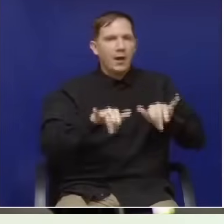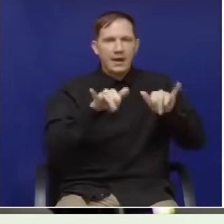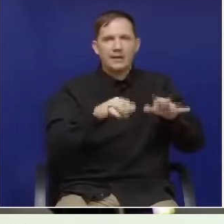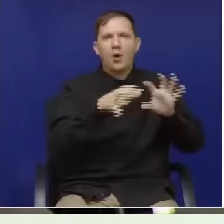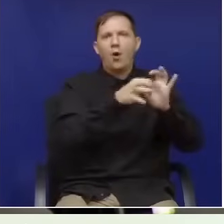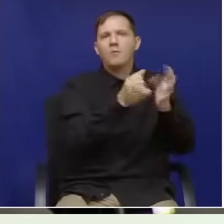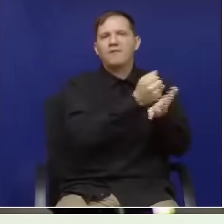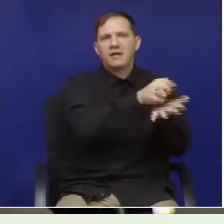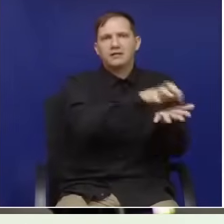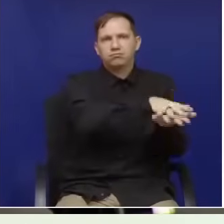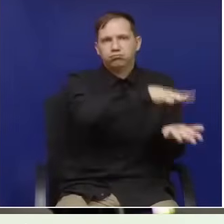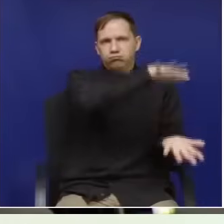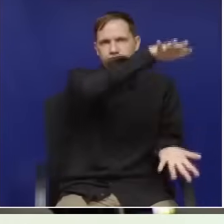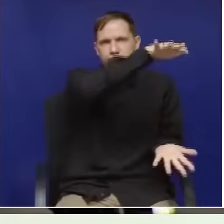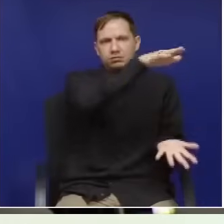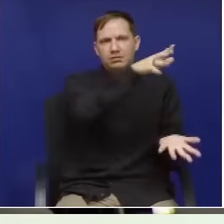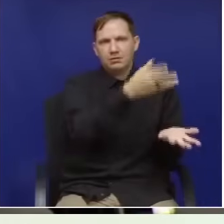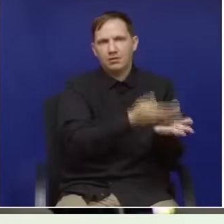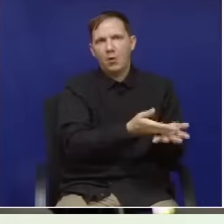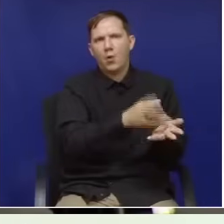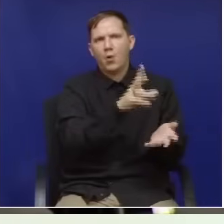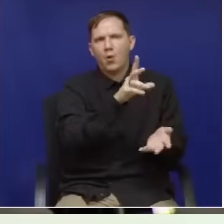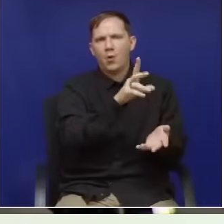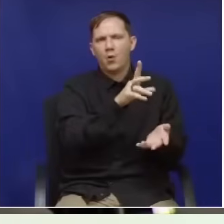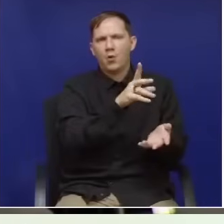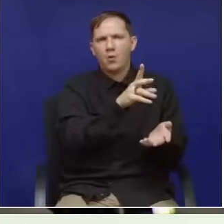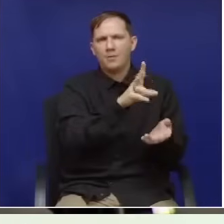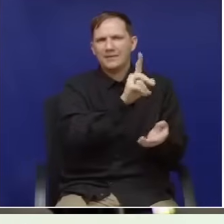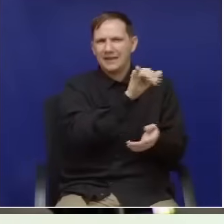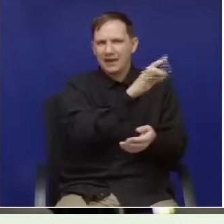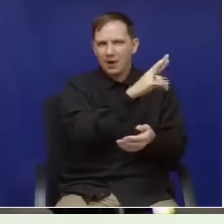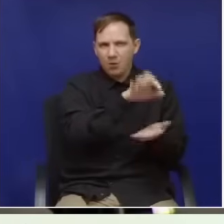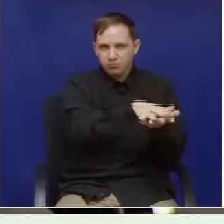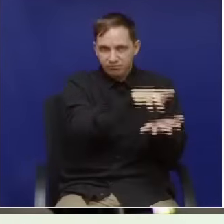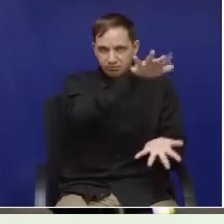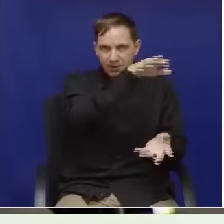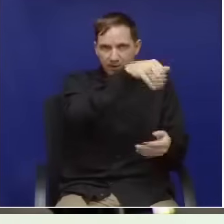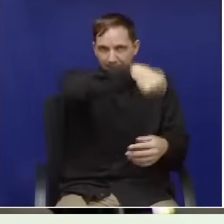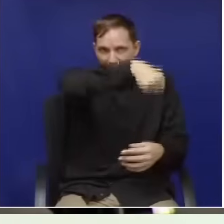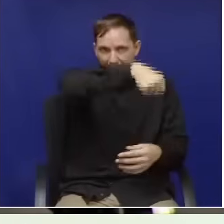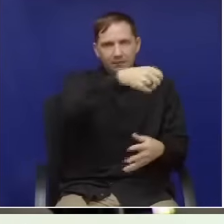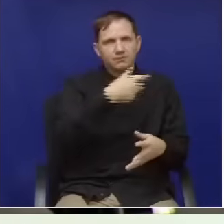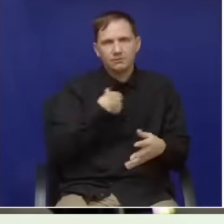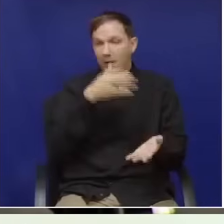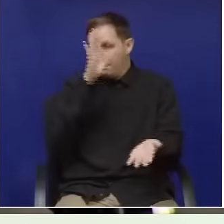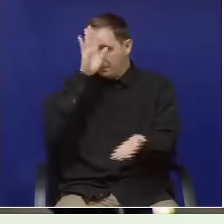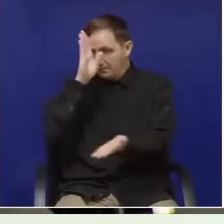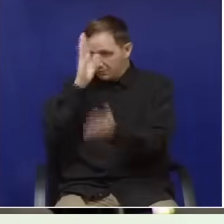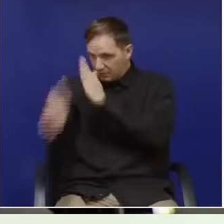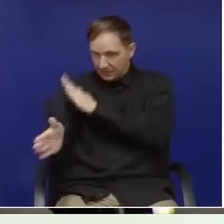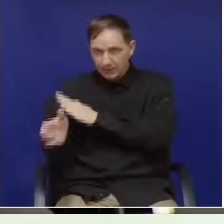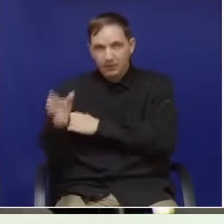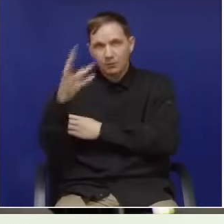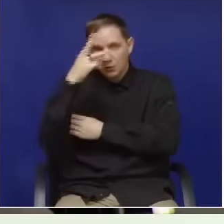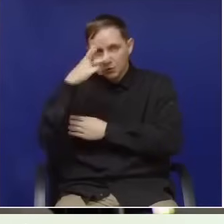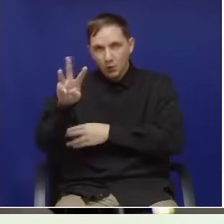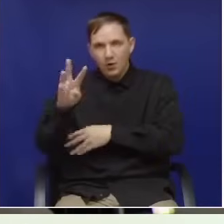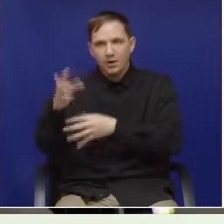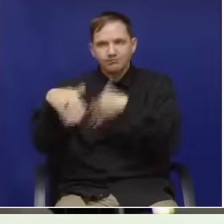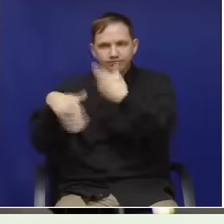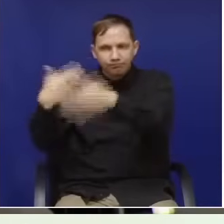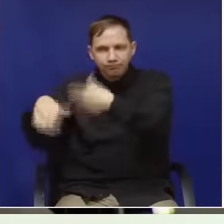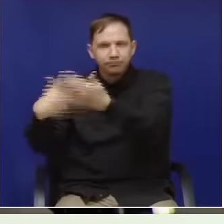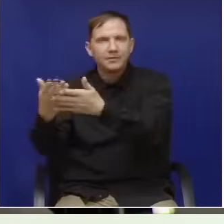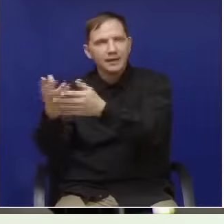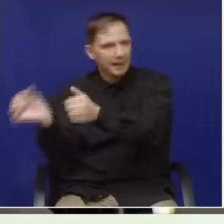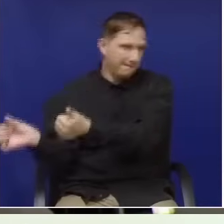different departments. We simply courier it to Pretoria where the administration is done, the passport is produced, and then it is couriered back